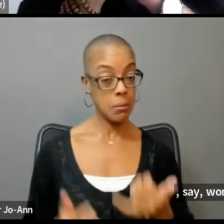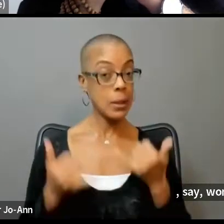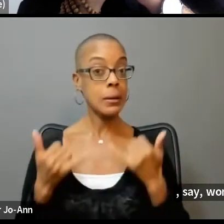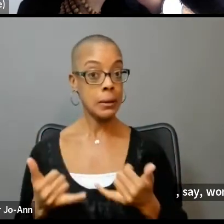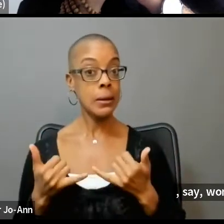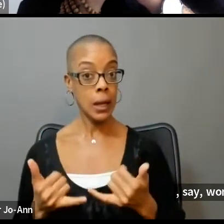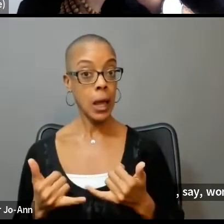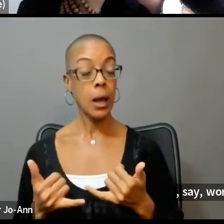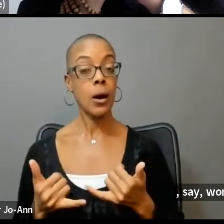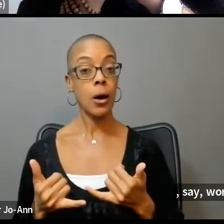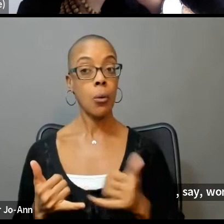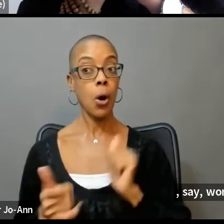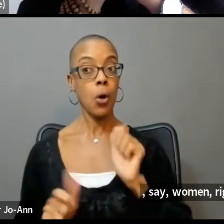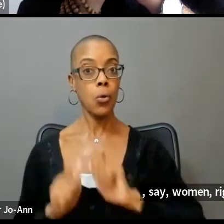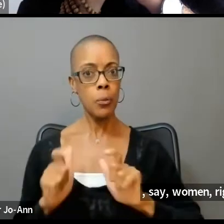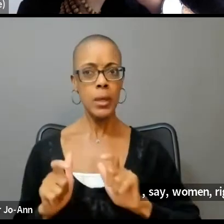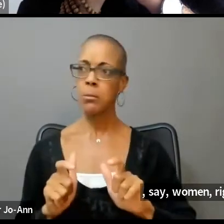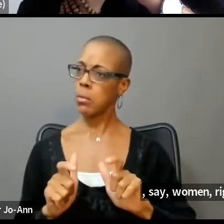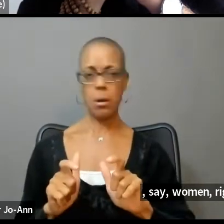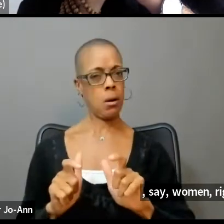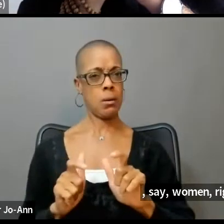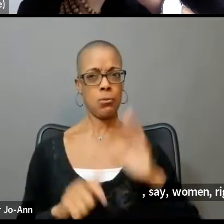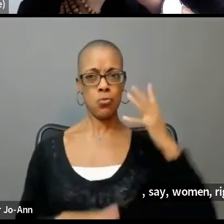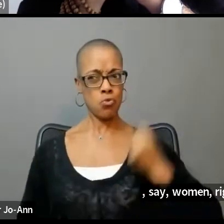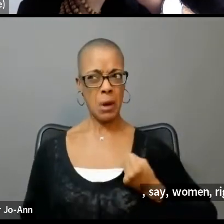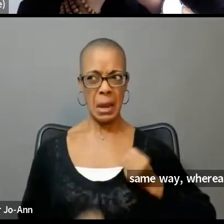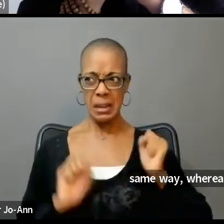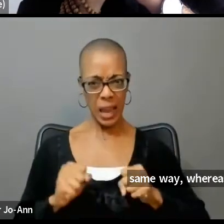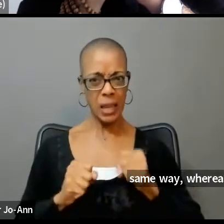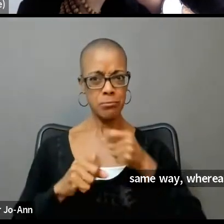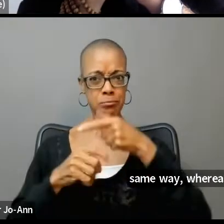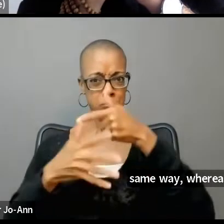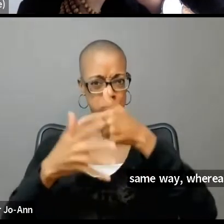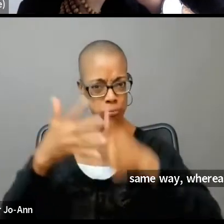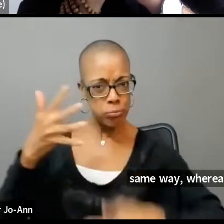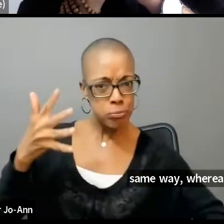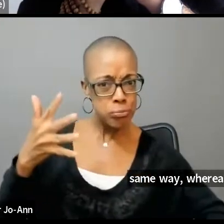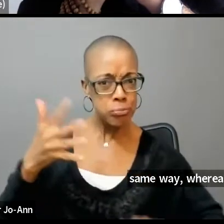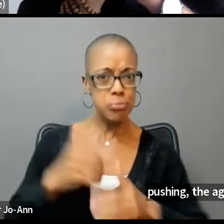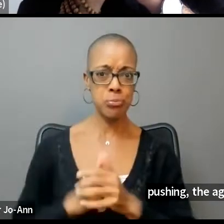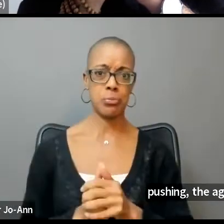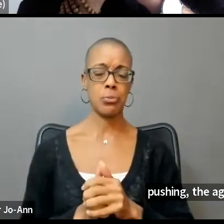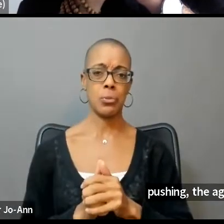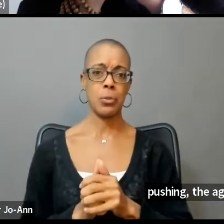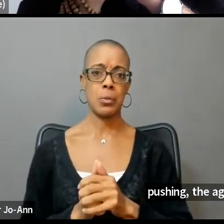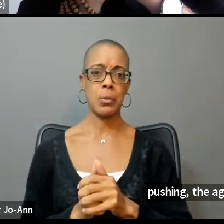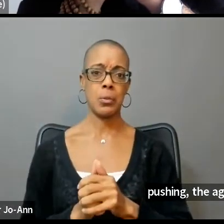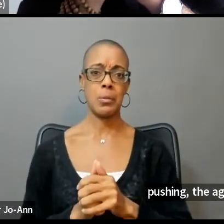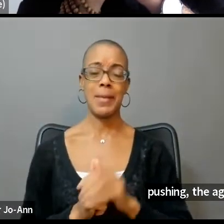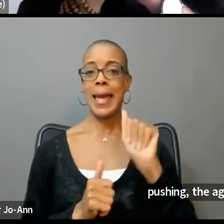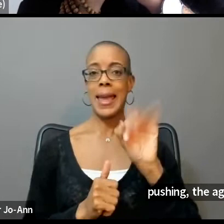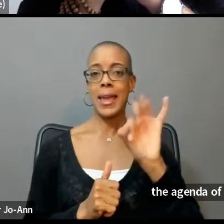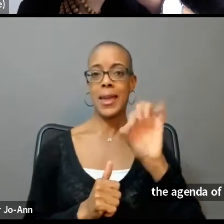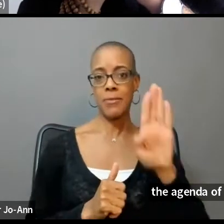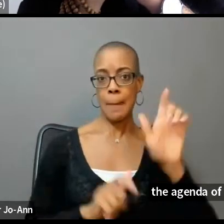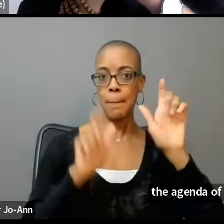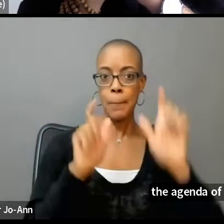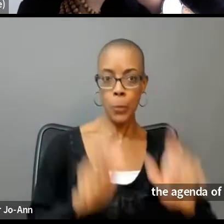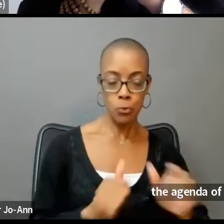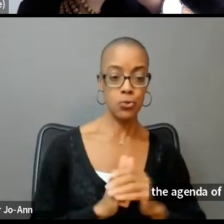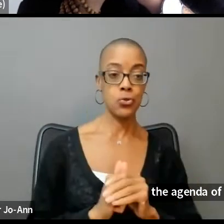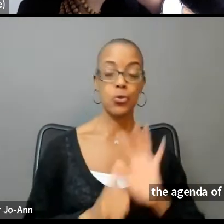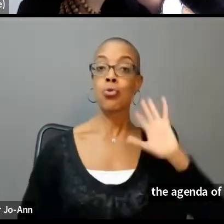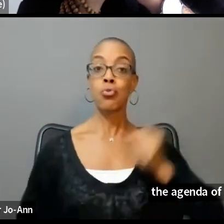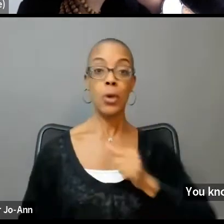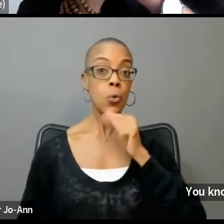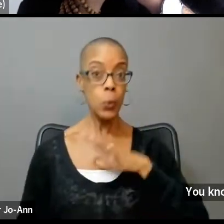of pushing the agenda of like what drag can be. So thinking about, an AFAB person doing drag, right? Or thinking about trans women who do